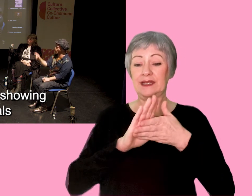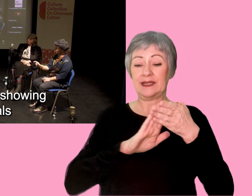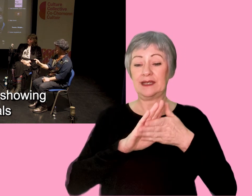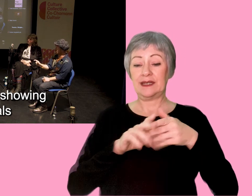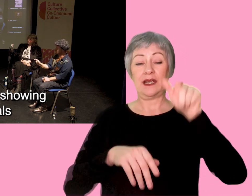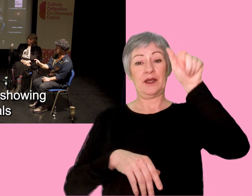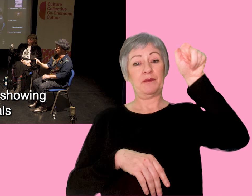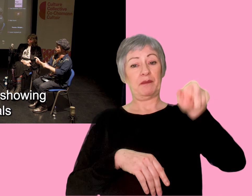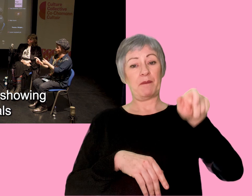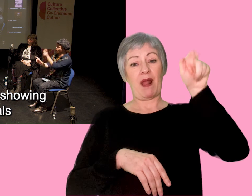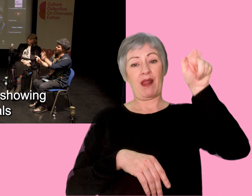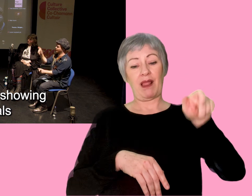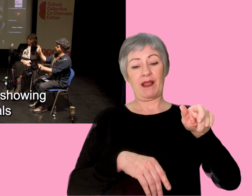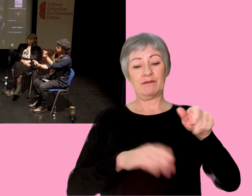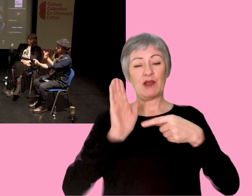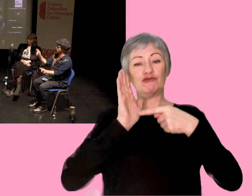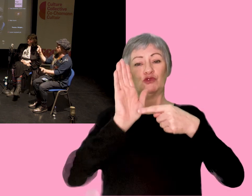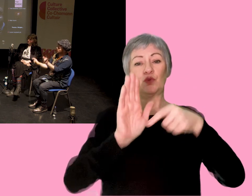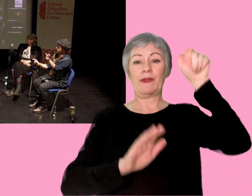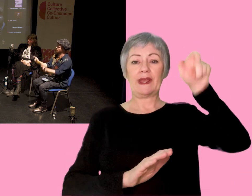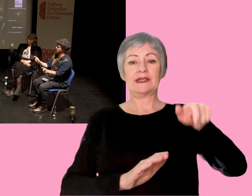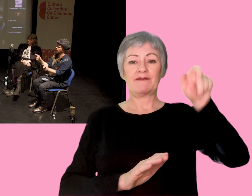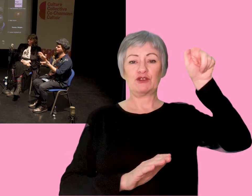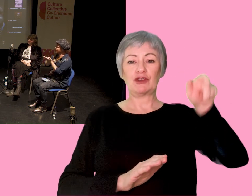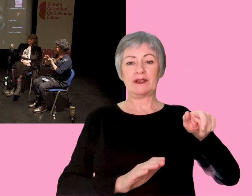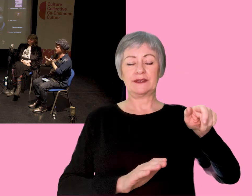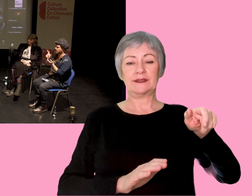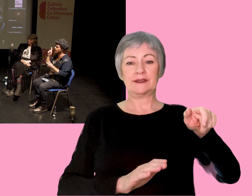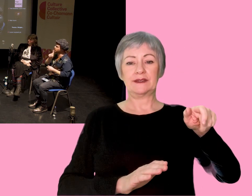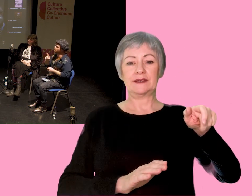basically just showing the individuals.